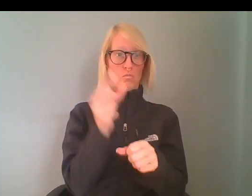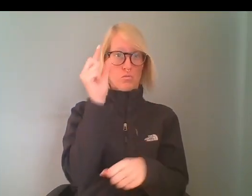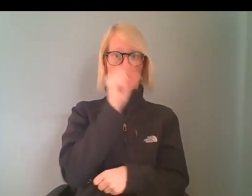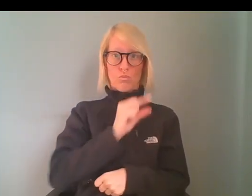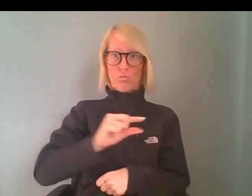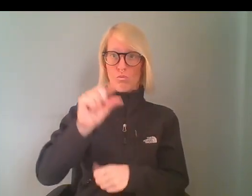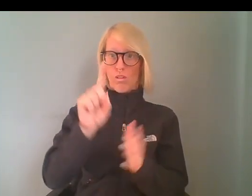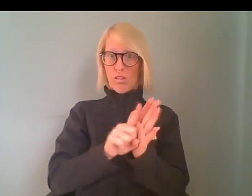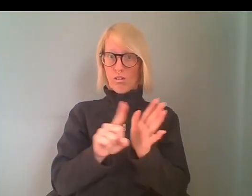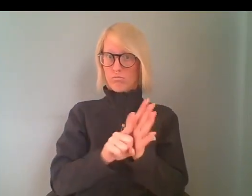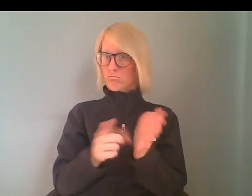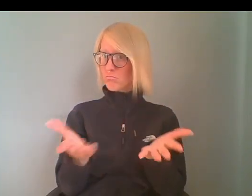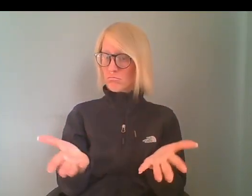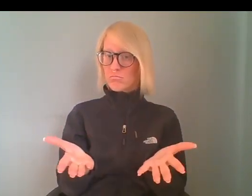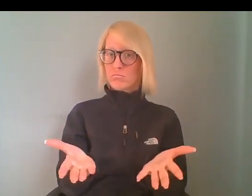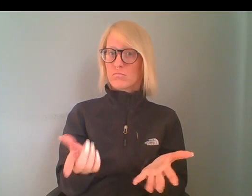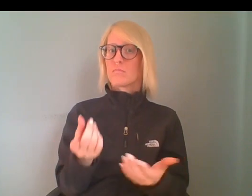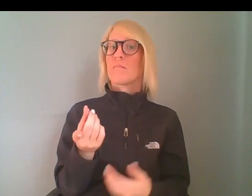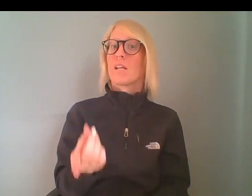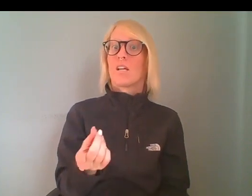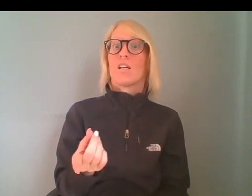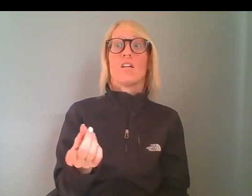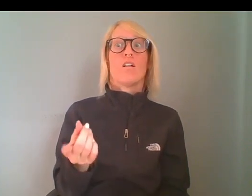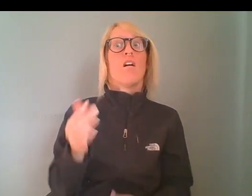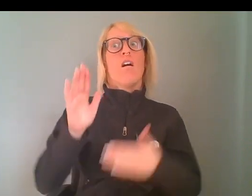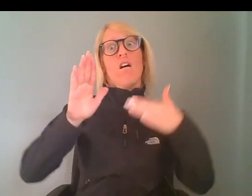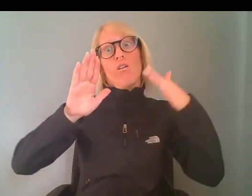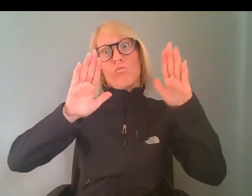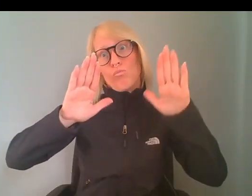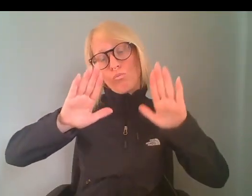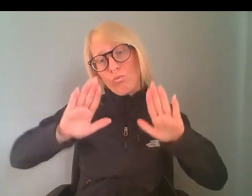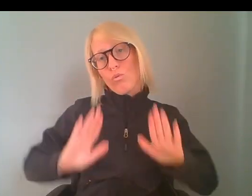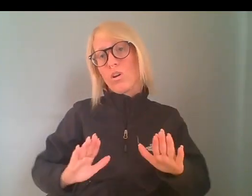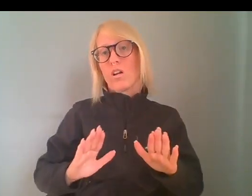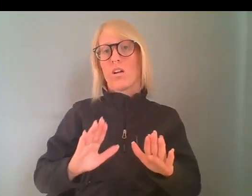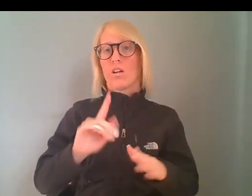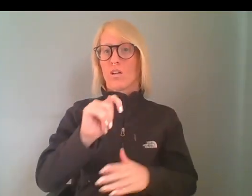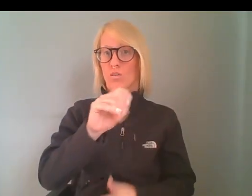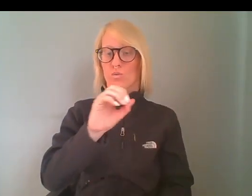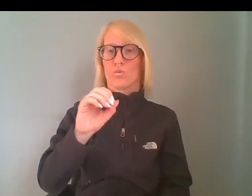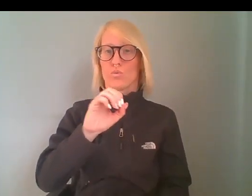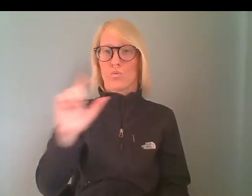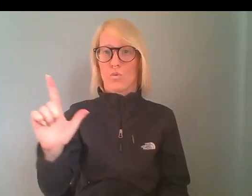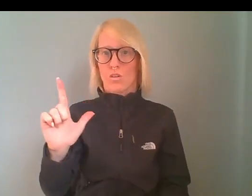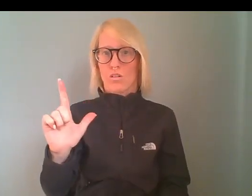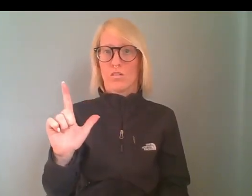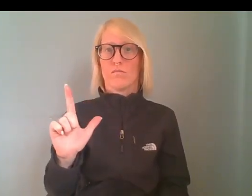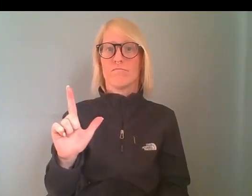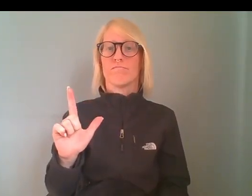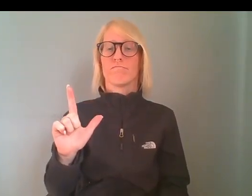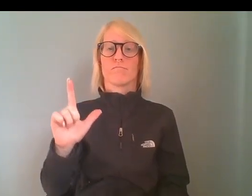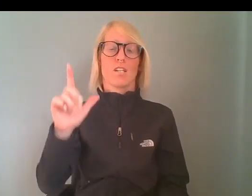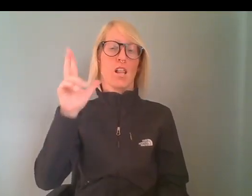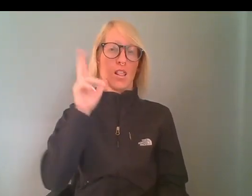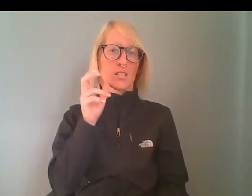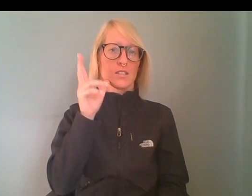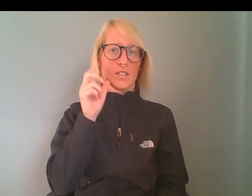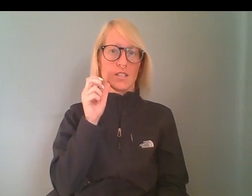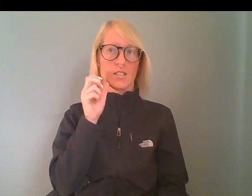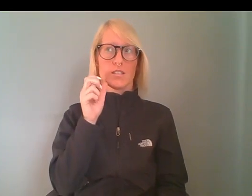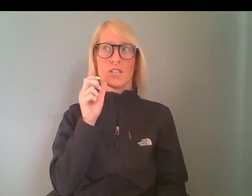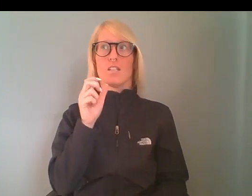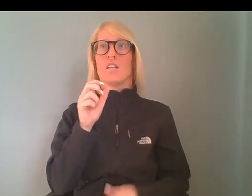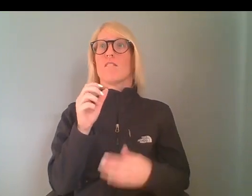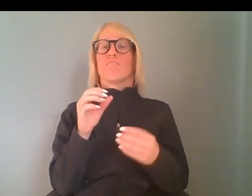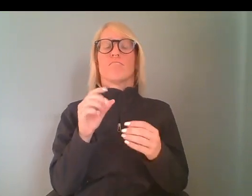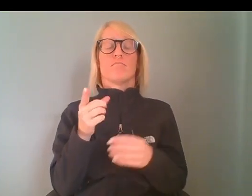so. This, I think, is a great tool for listening. And if you don't do any of the takeaways today, you're not ready to implement